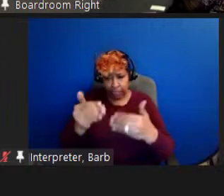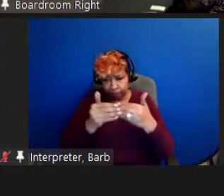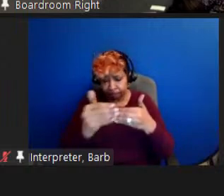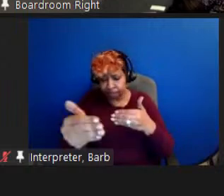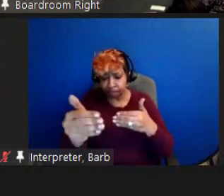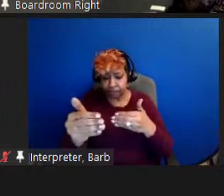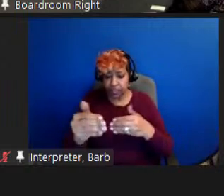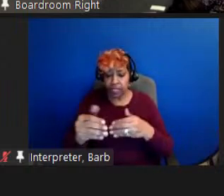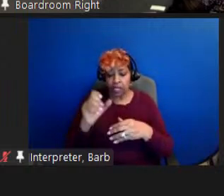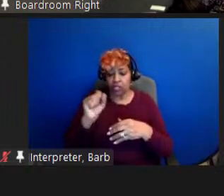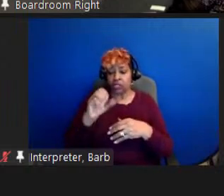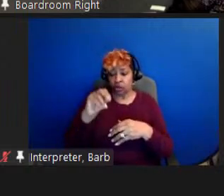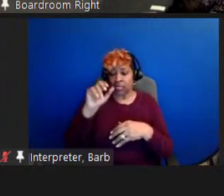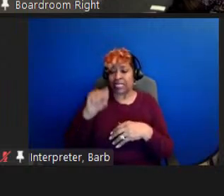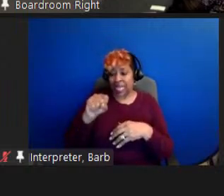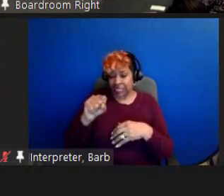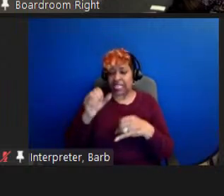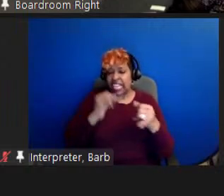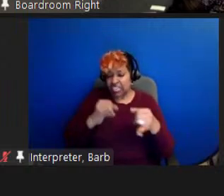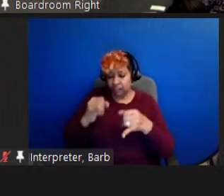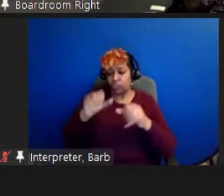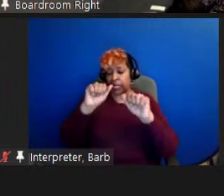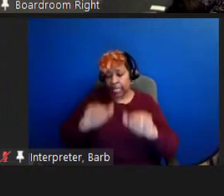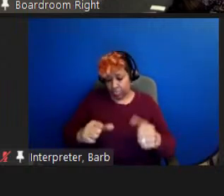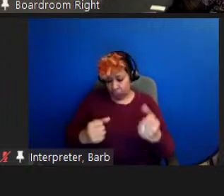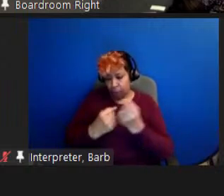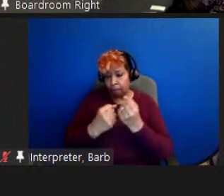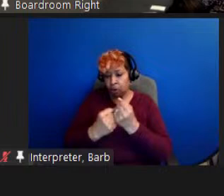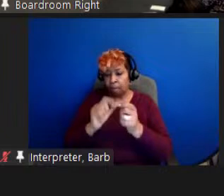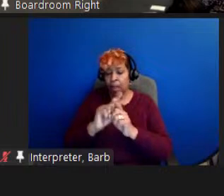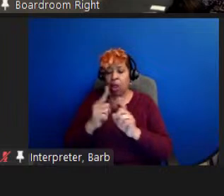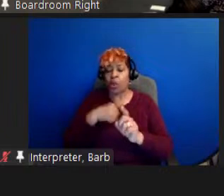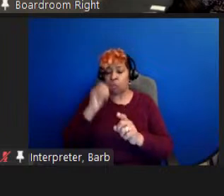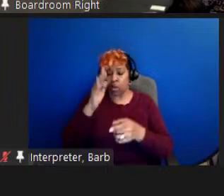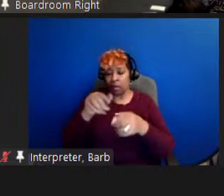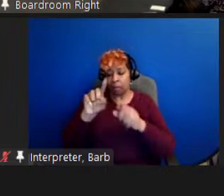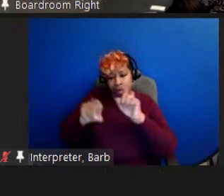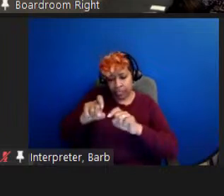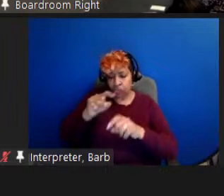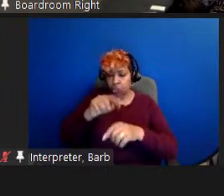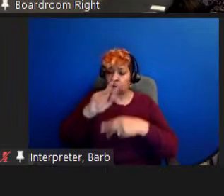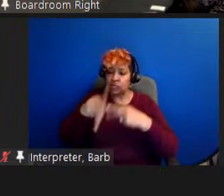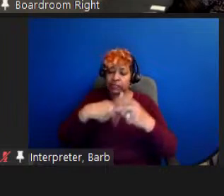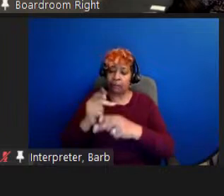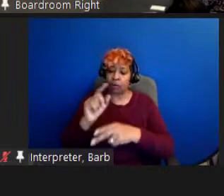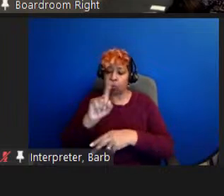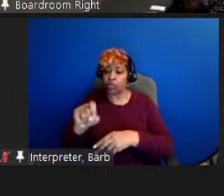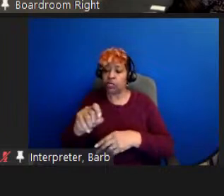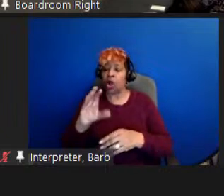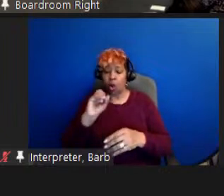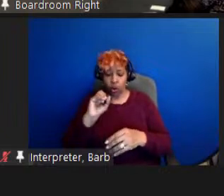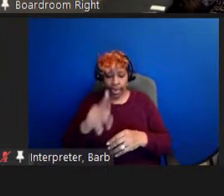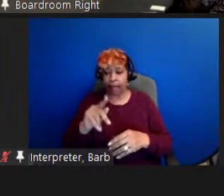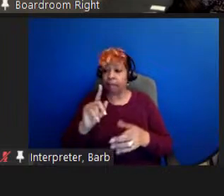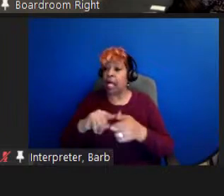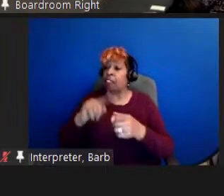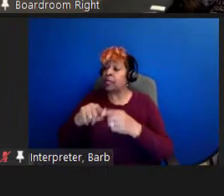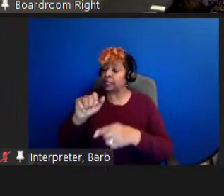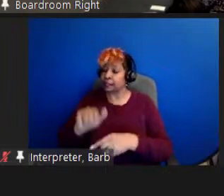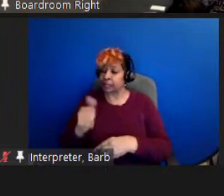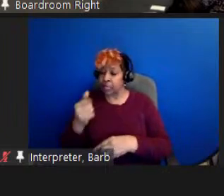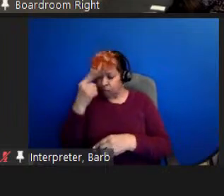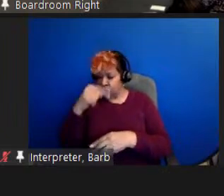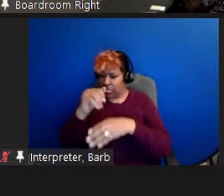with yes, an individual can support, but we'll ask those type of questions of them. Okay. And then for